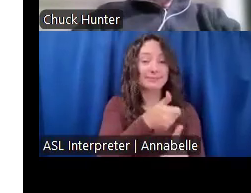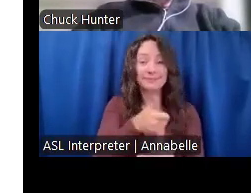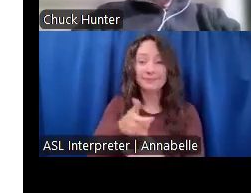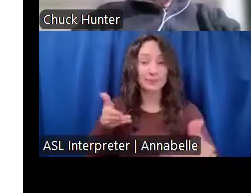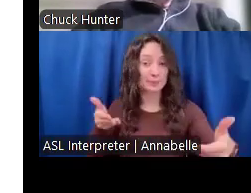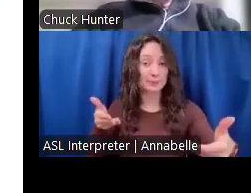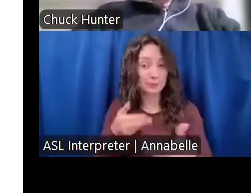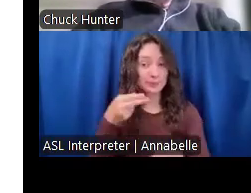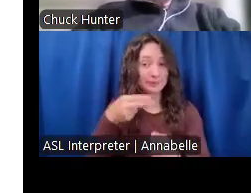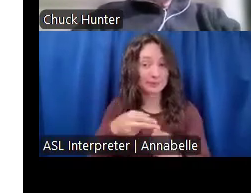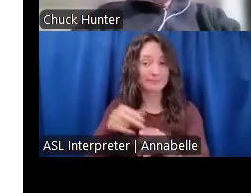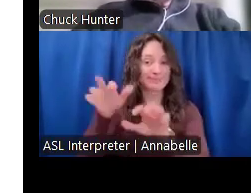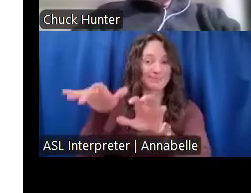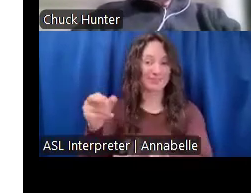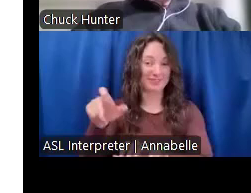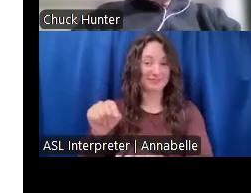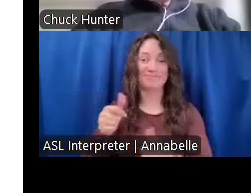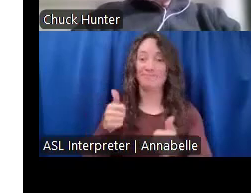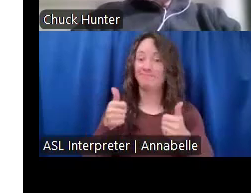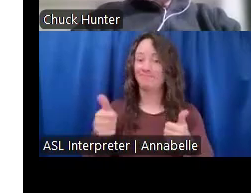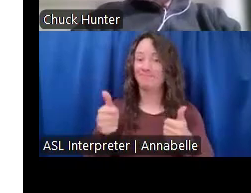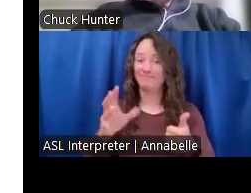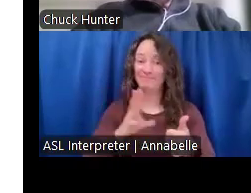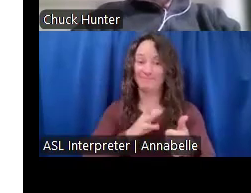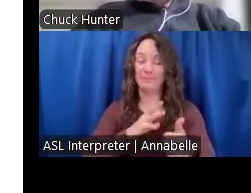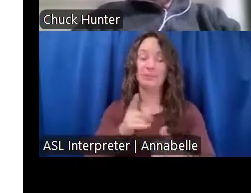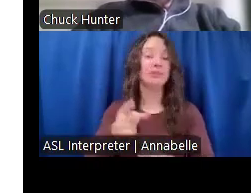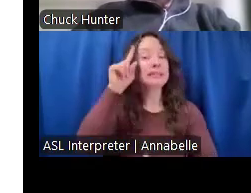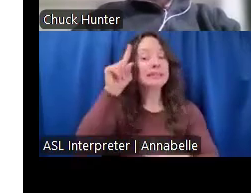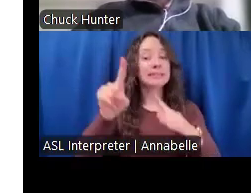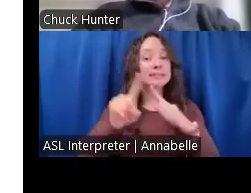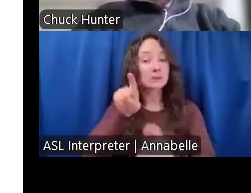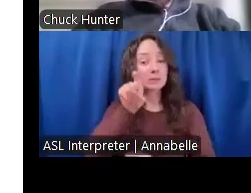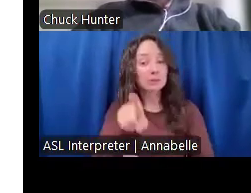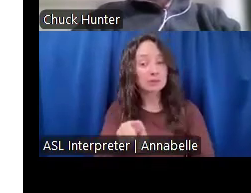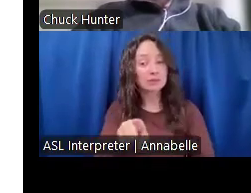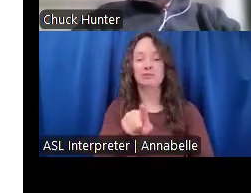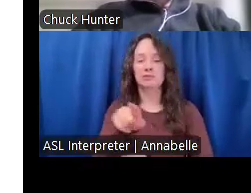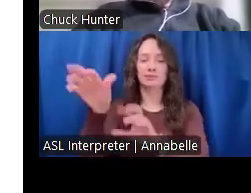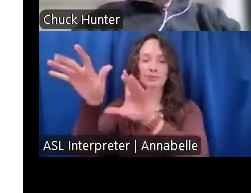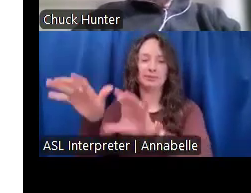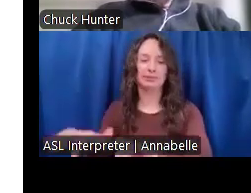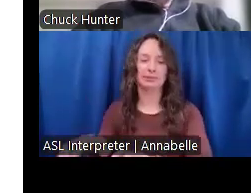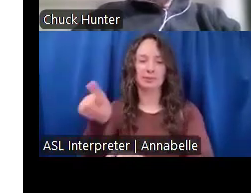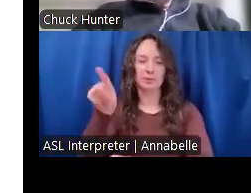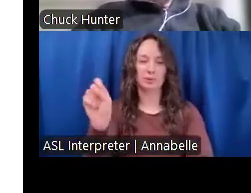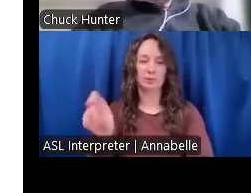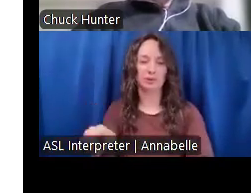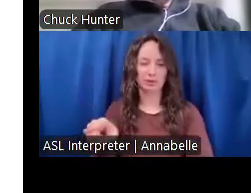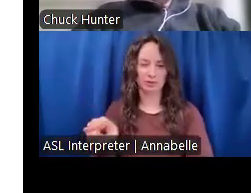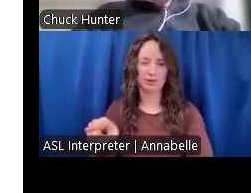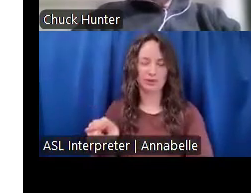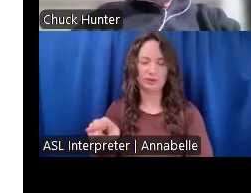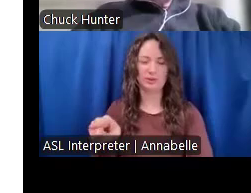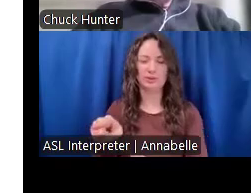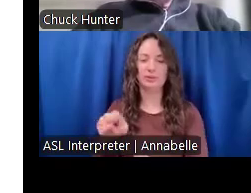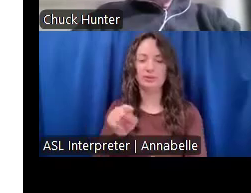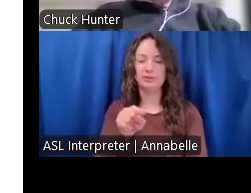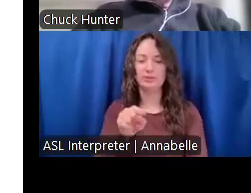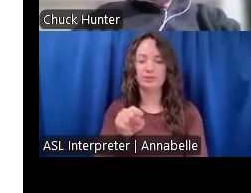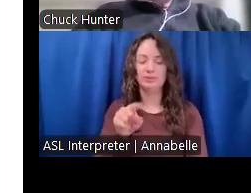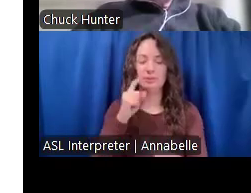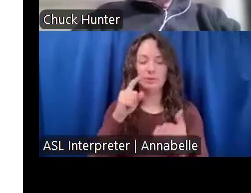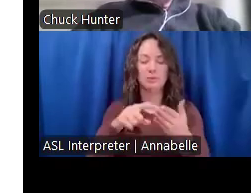have questions, you should put that in the question box instead, in the little Q&A box that's all the way to